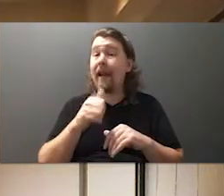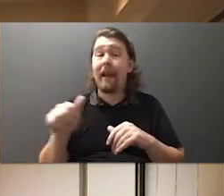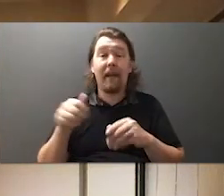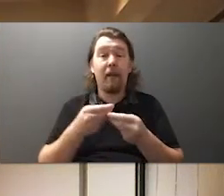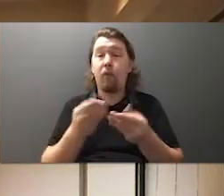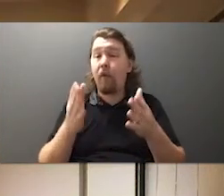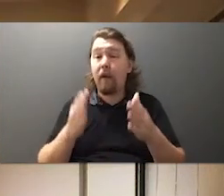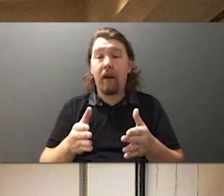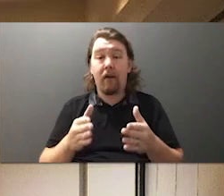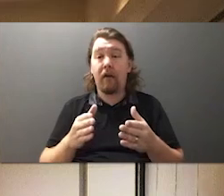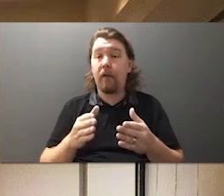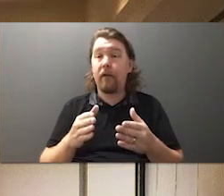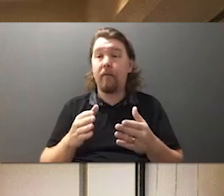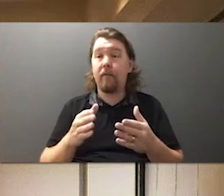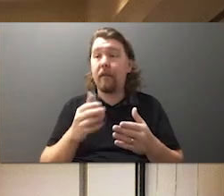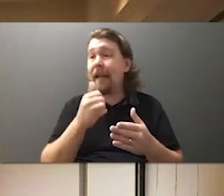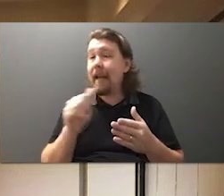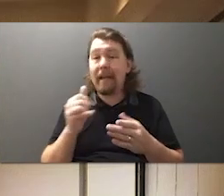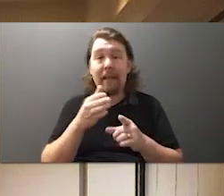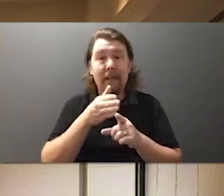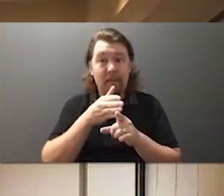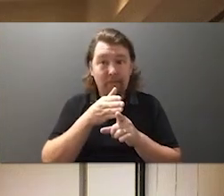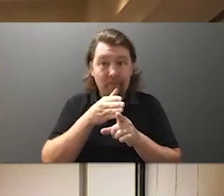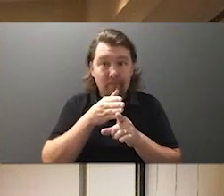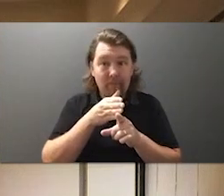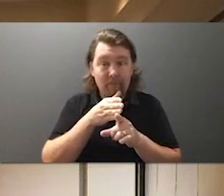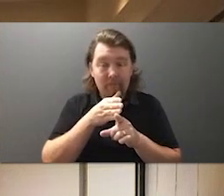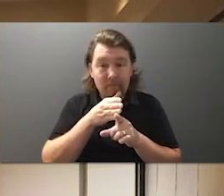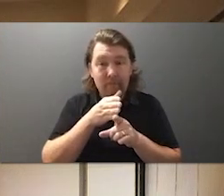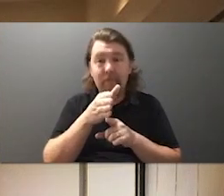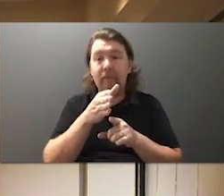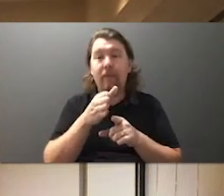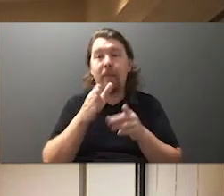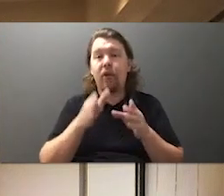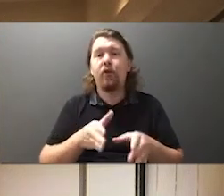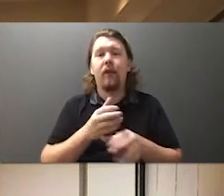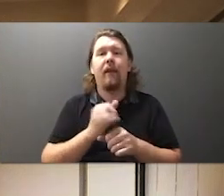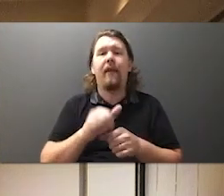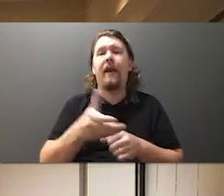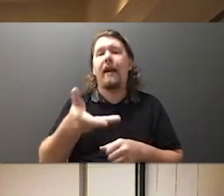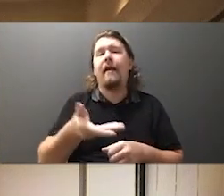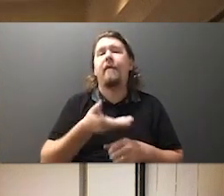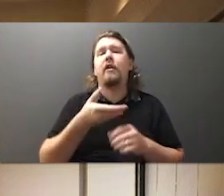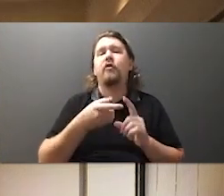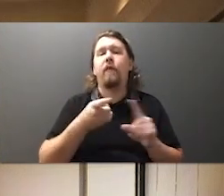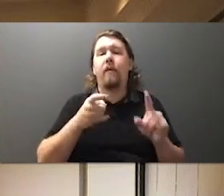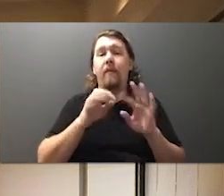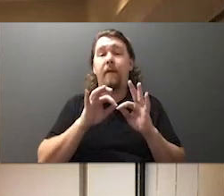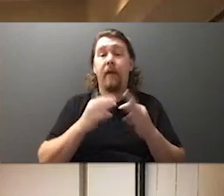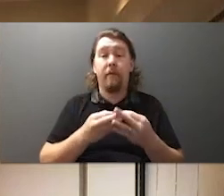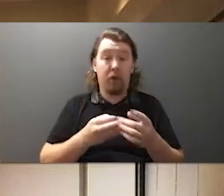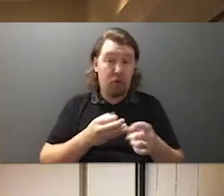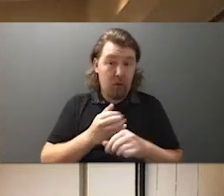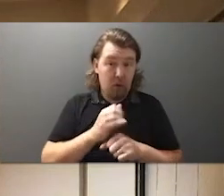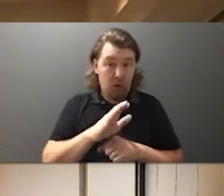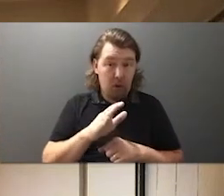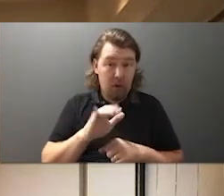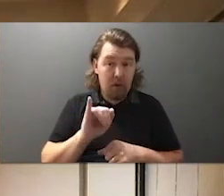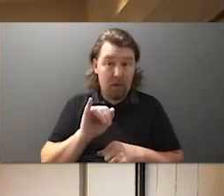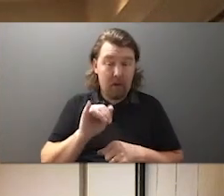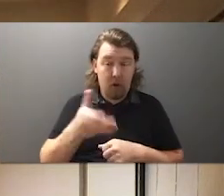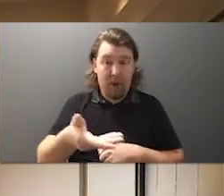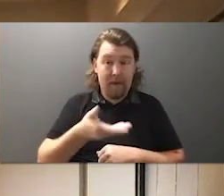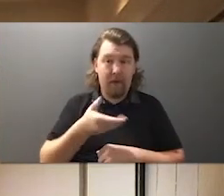any provider, whether it's any specialist, would get this invitation from the family. When you got